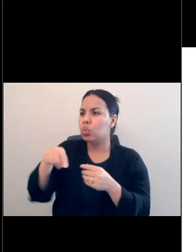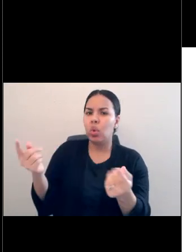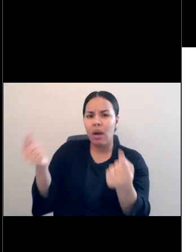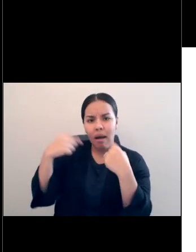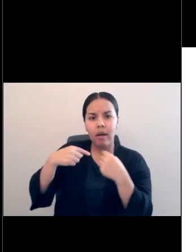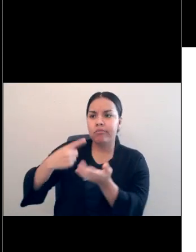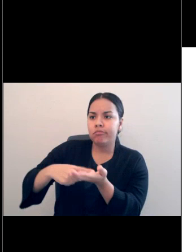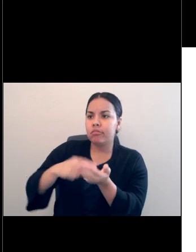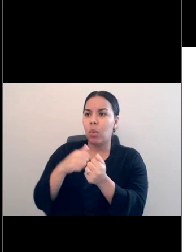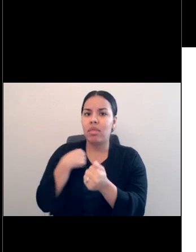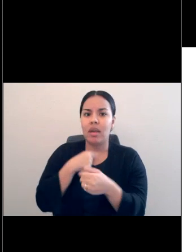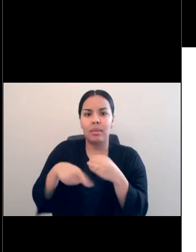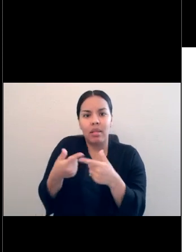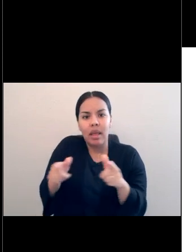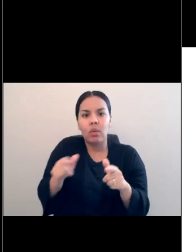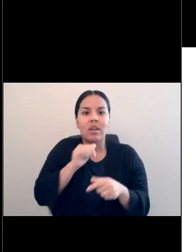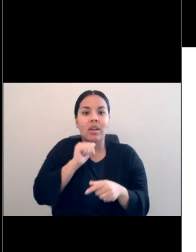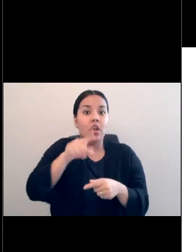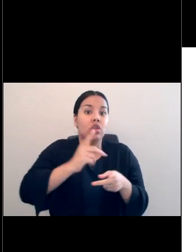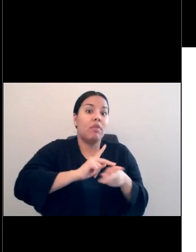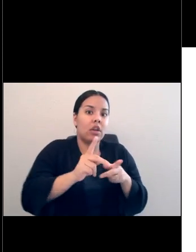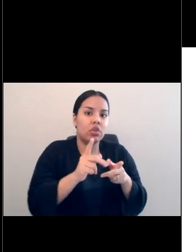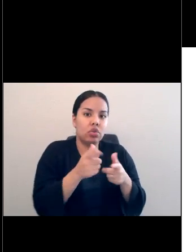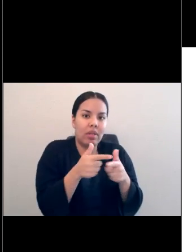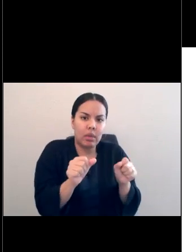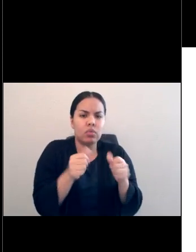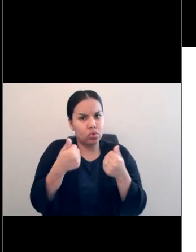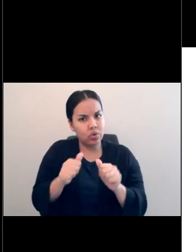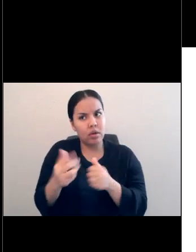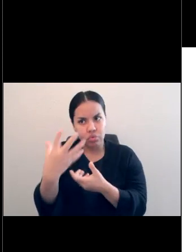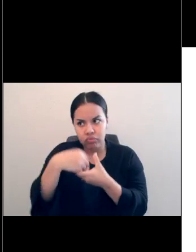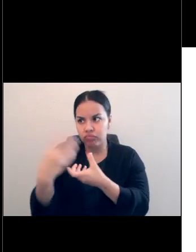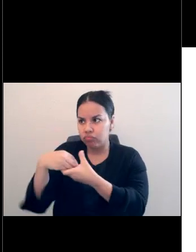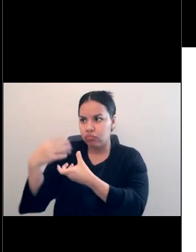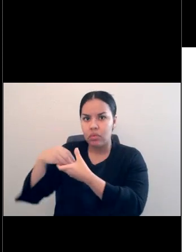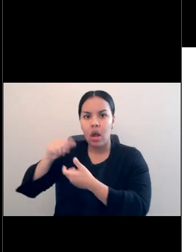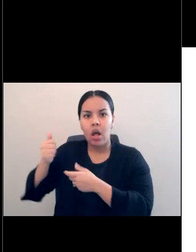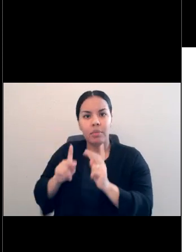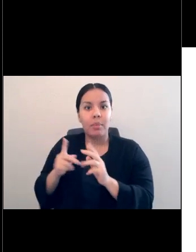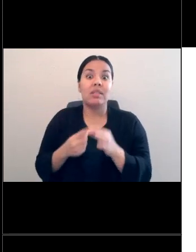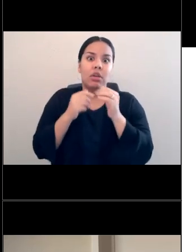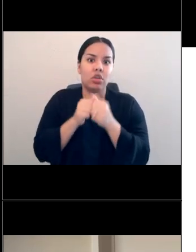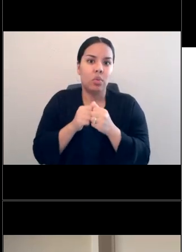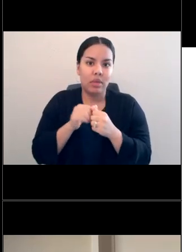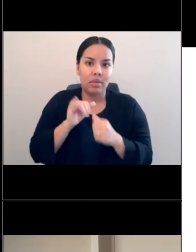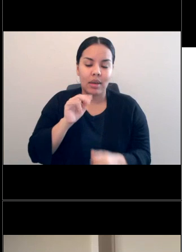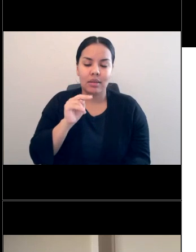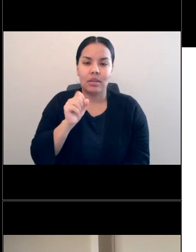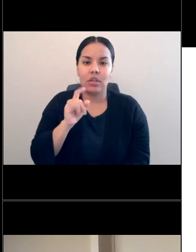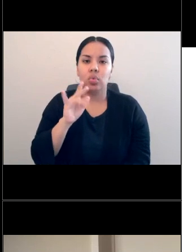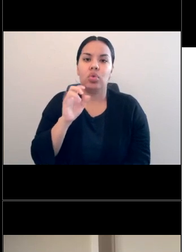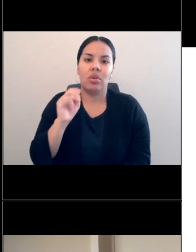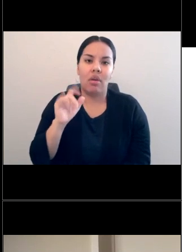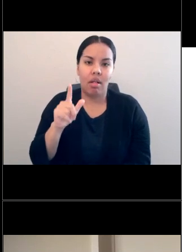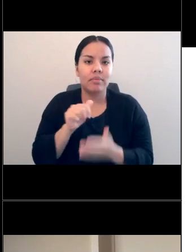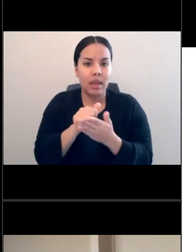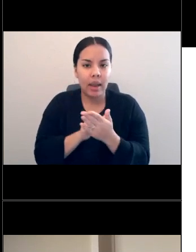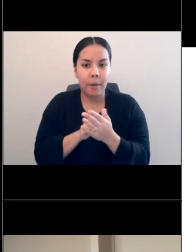professional linguists. We're trying to get other people involved, especially with our institutional account, the Vocal Prize.